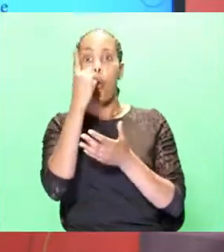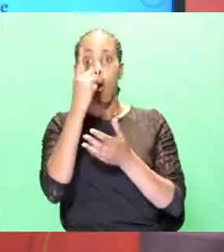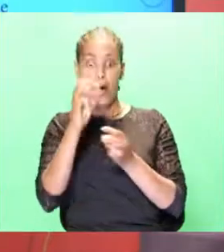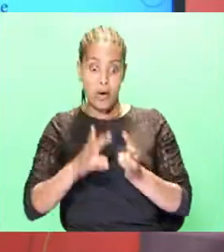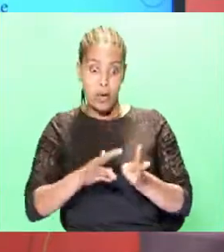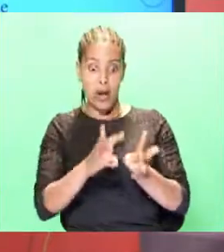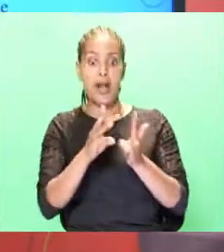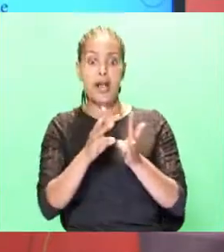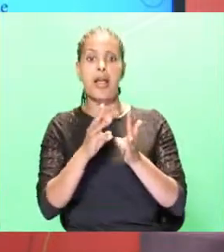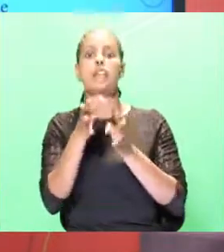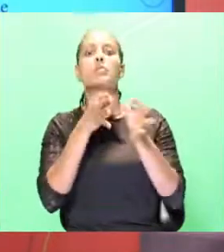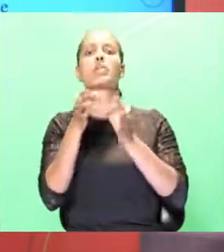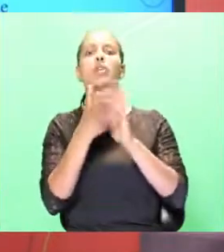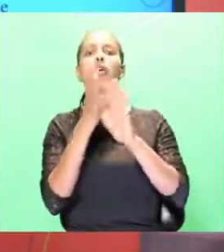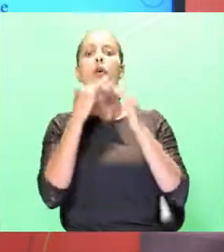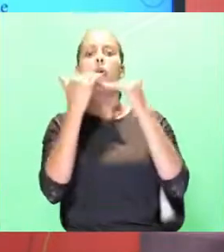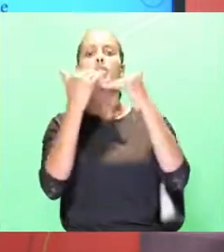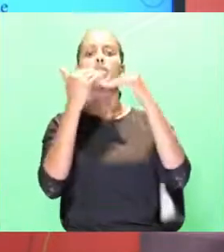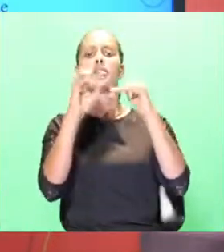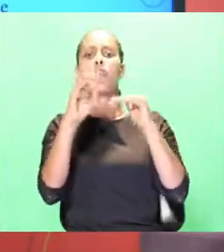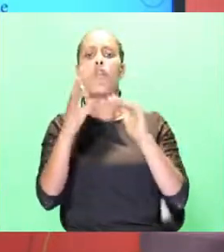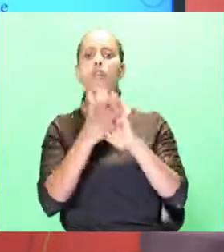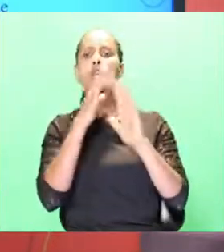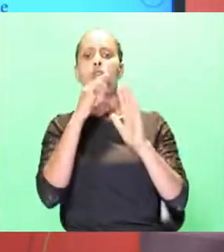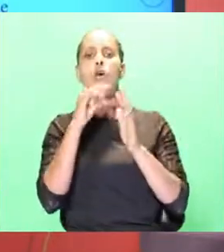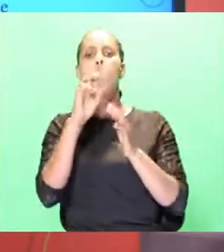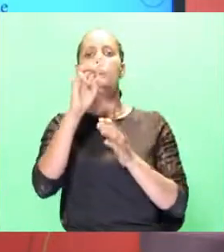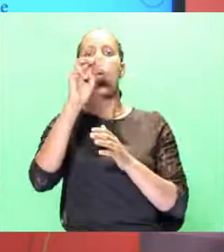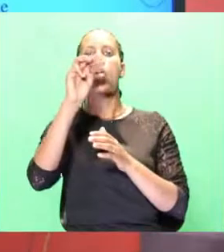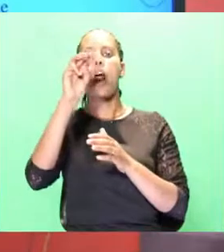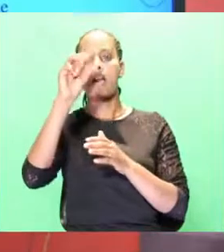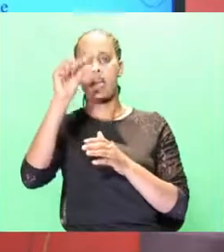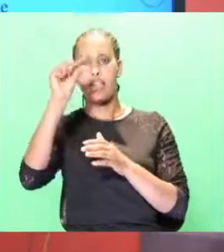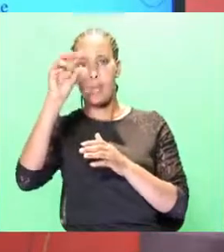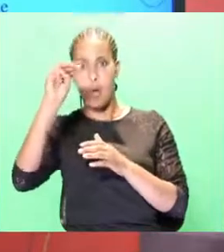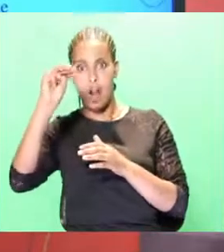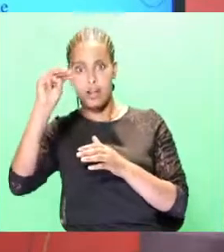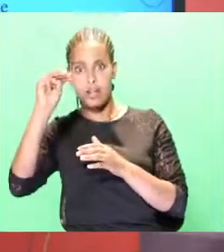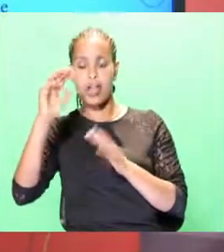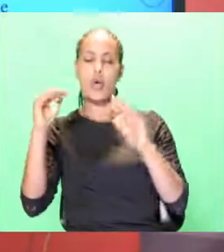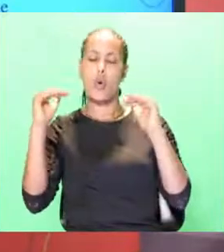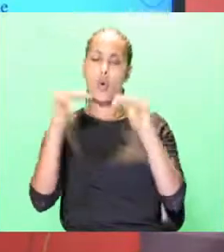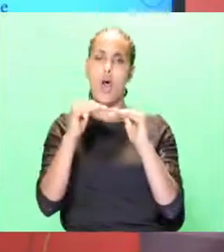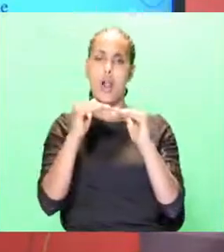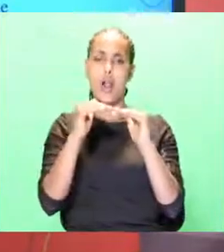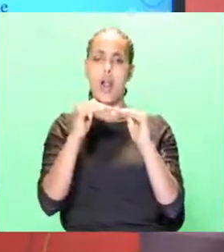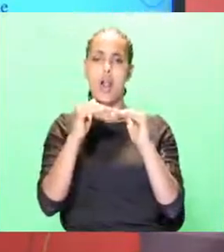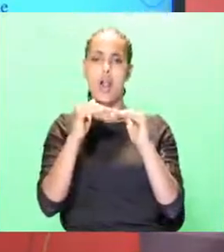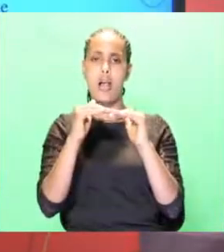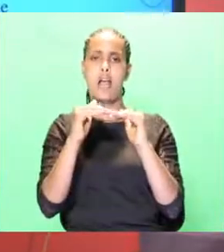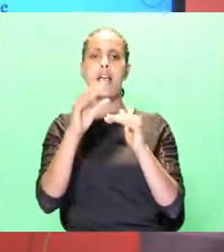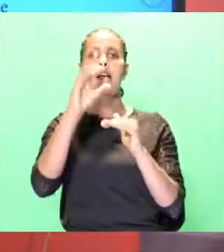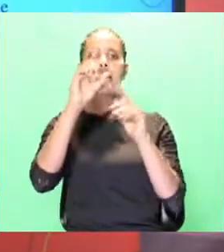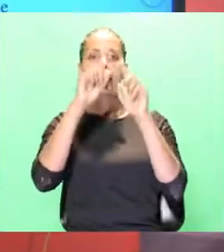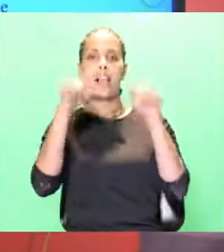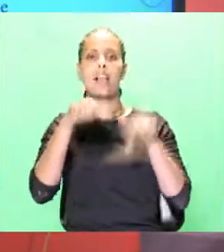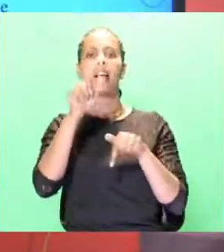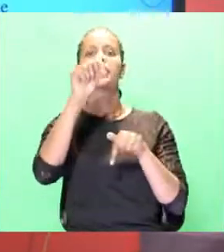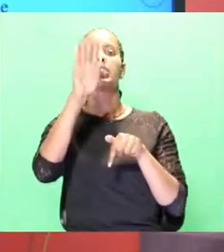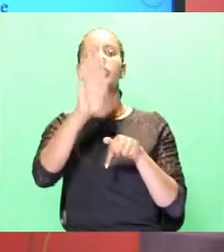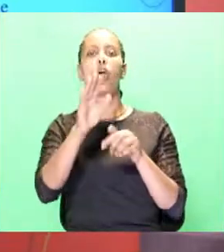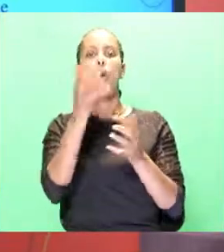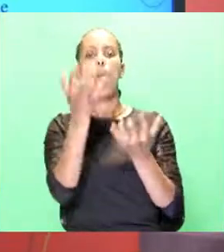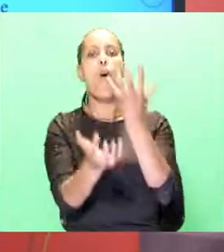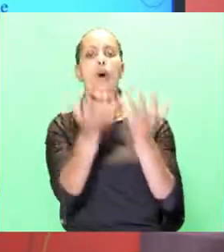of expressing concentration of a solution is molality equal equal delta TB is